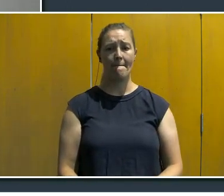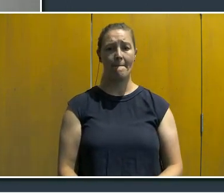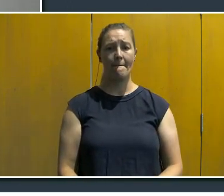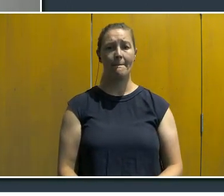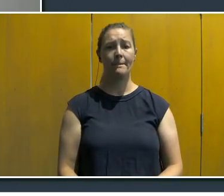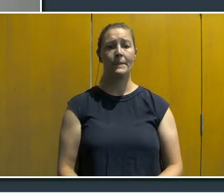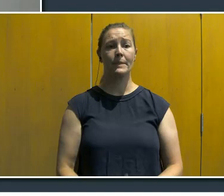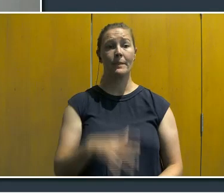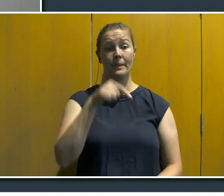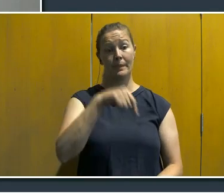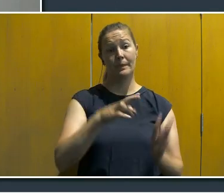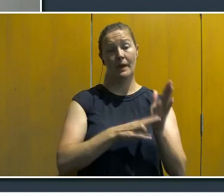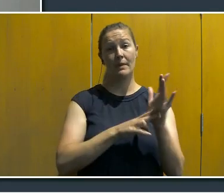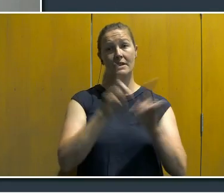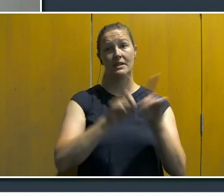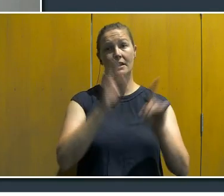memo